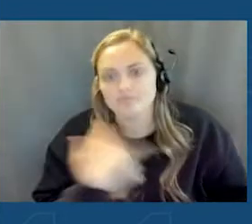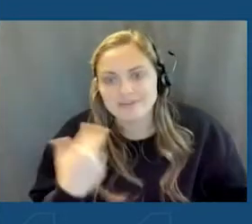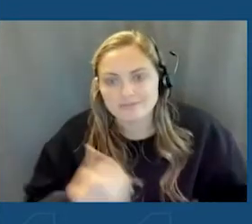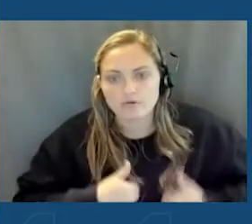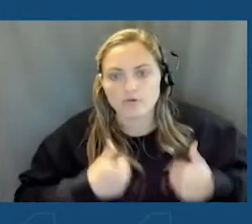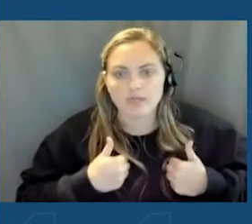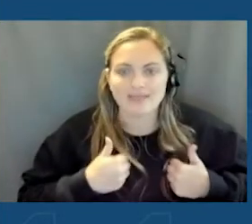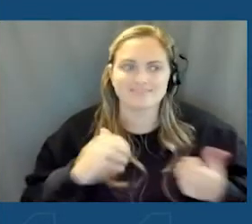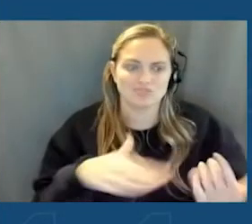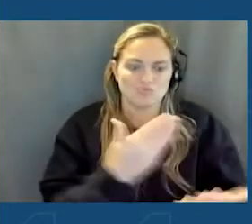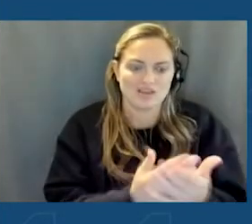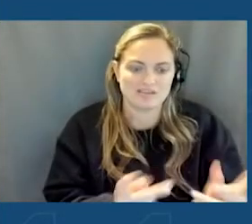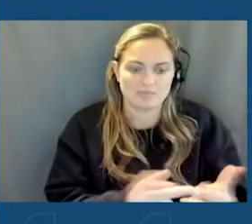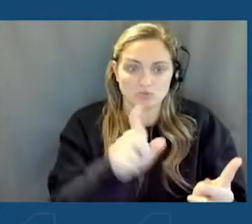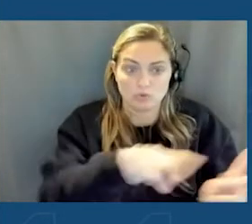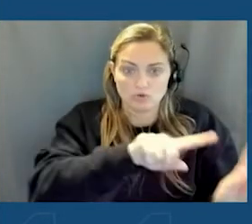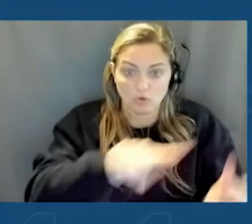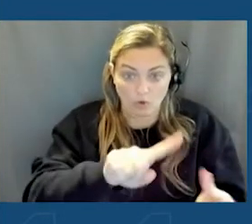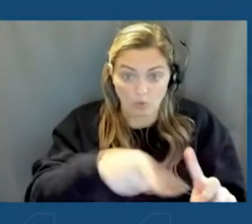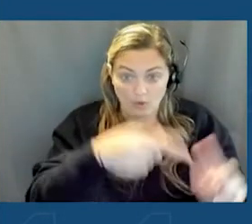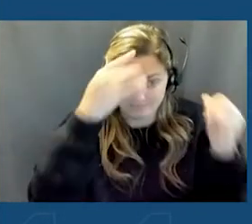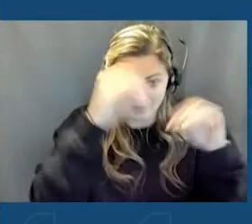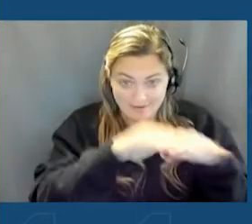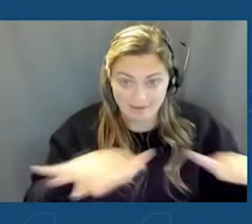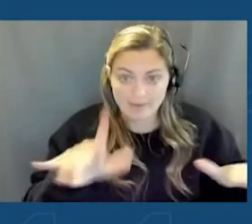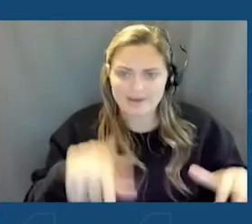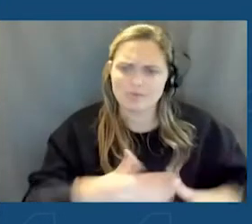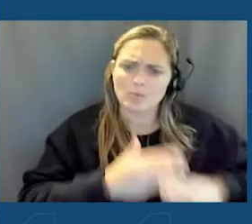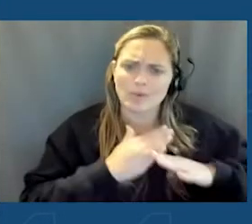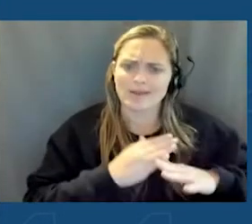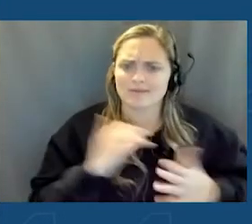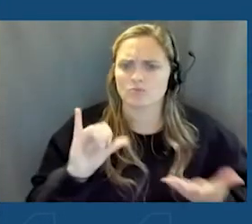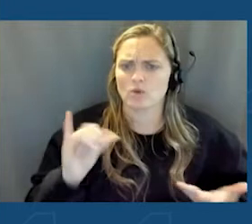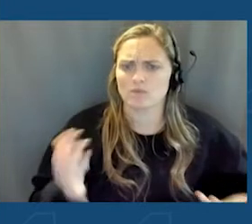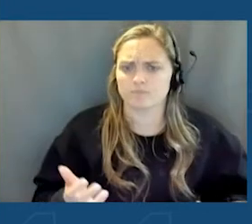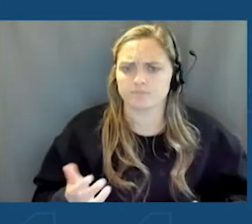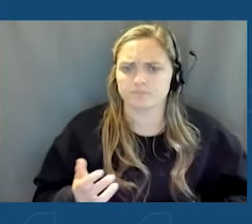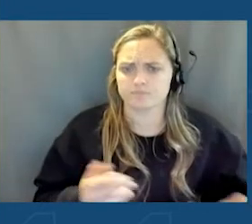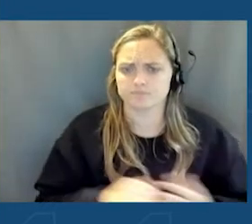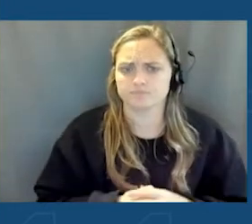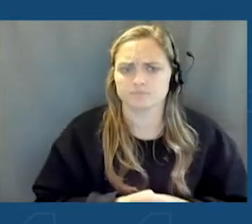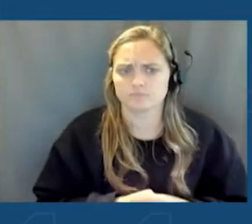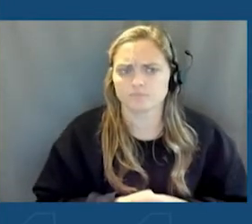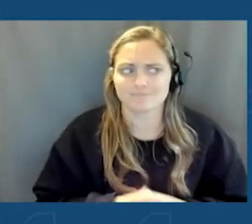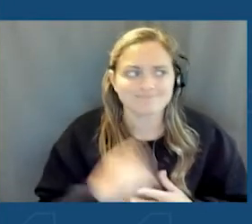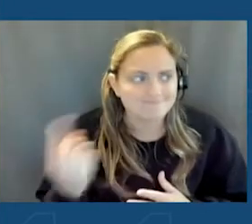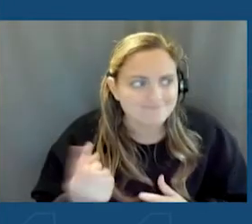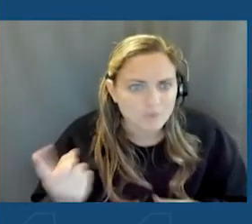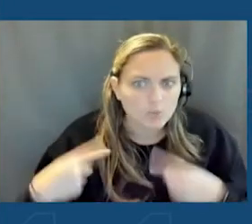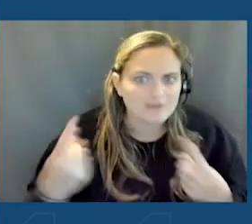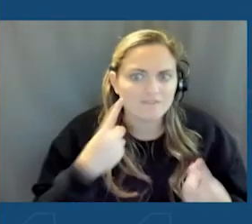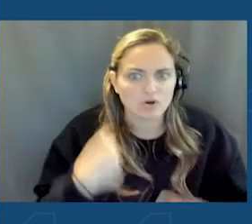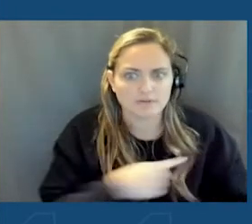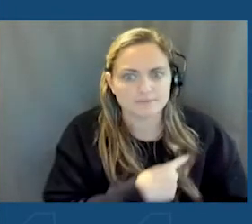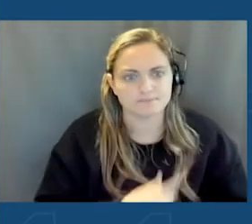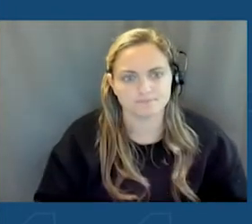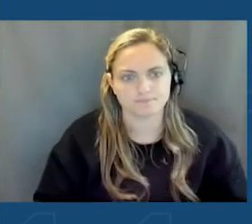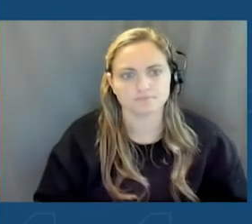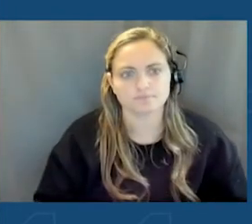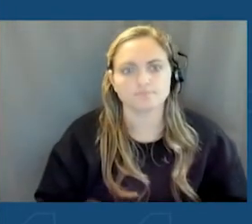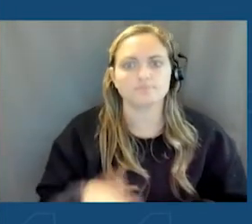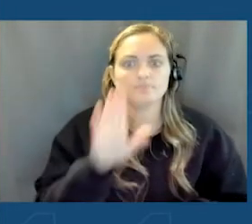to go during a pandemic, they need to be protected as well, because they've always been there for us, and we will